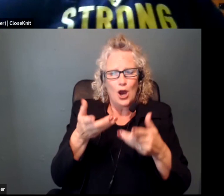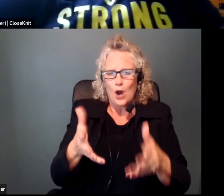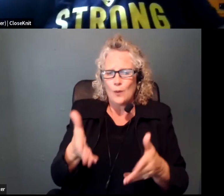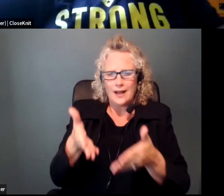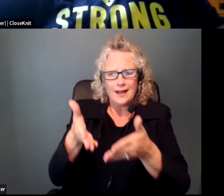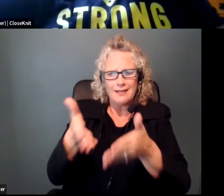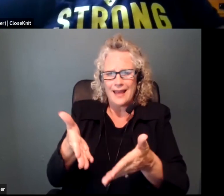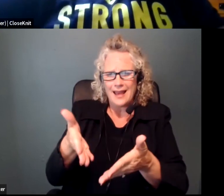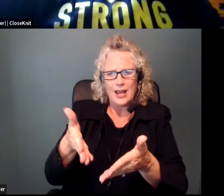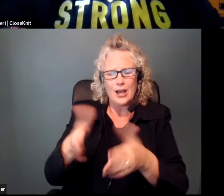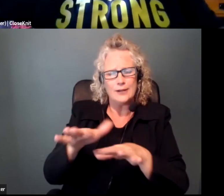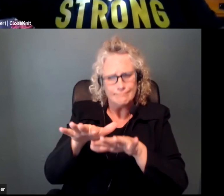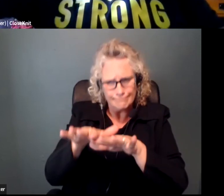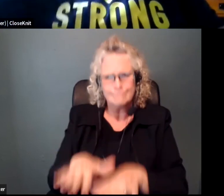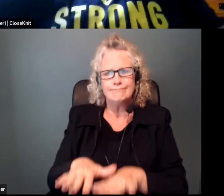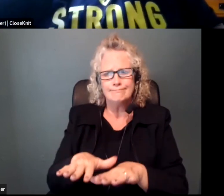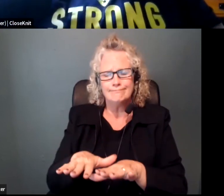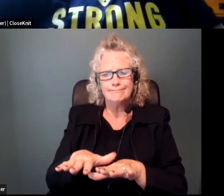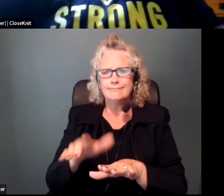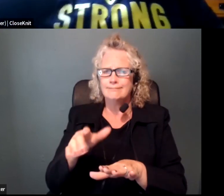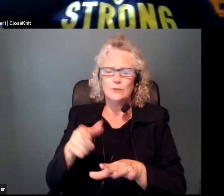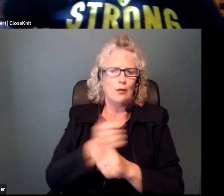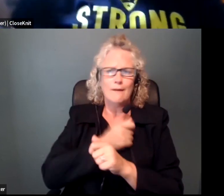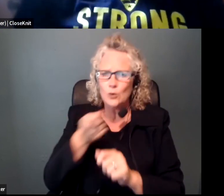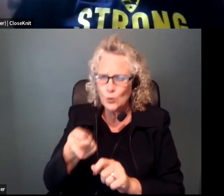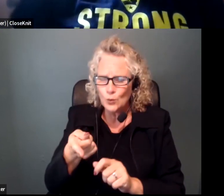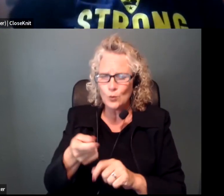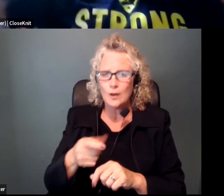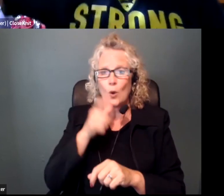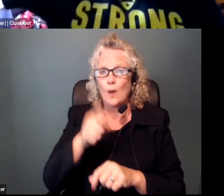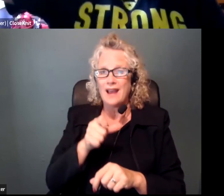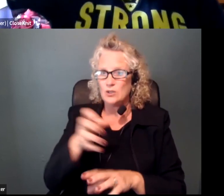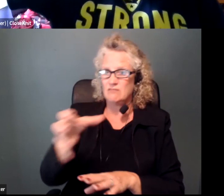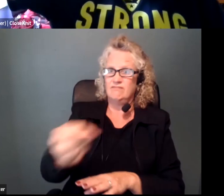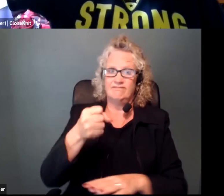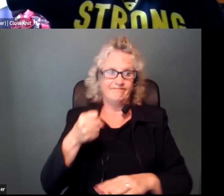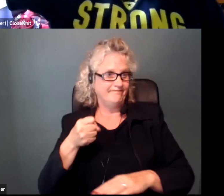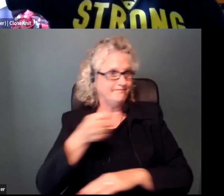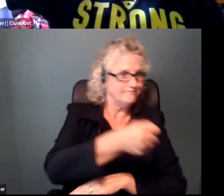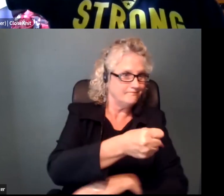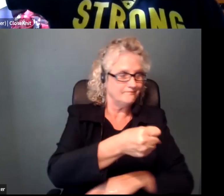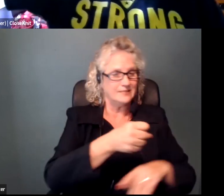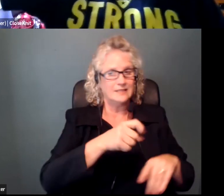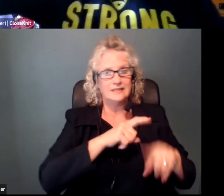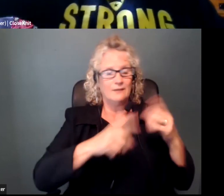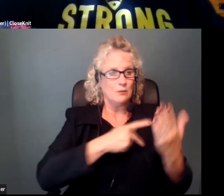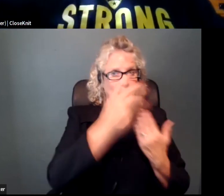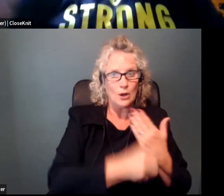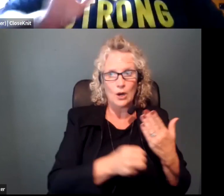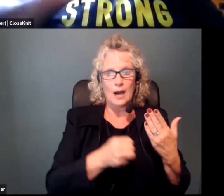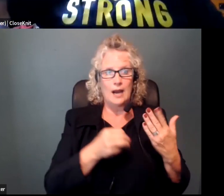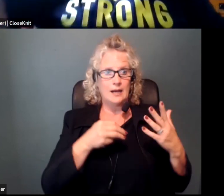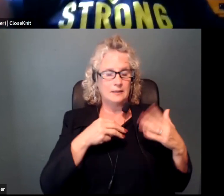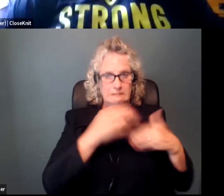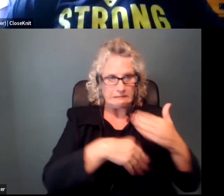remove you from the community, put you in a formal program, and put you on a track toward independent living, right?